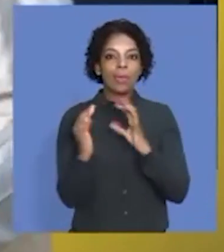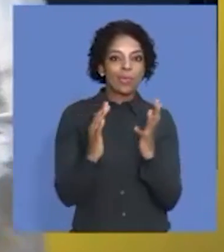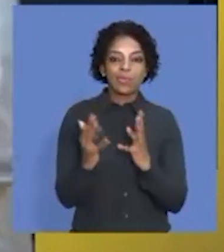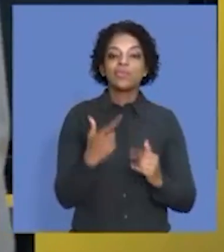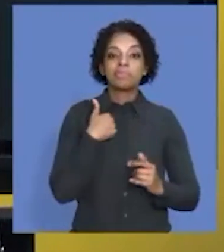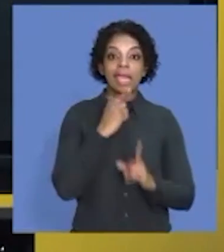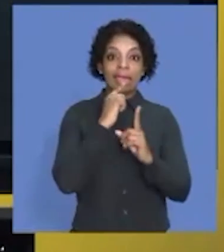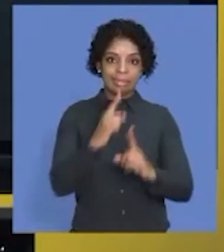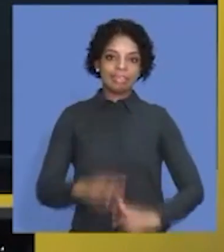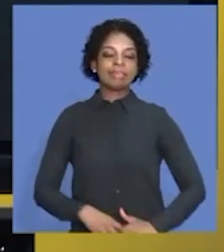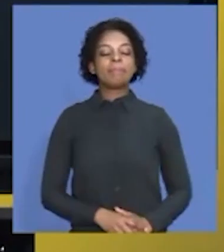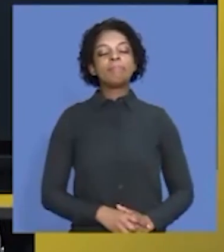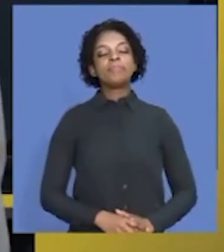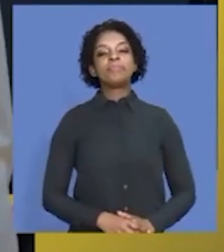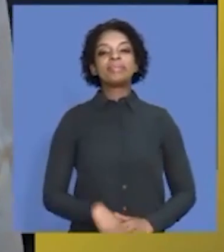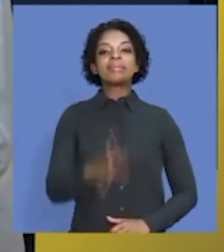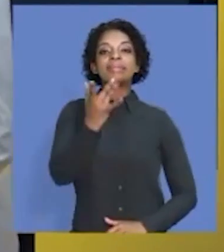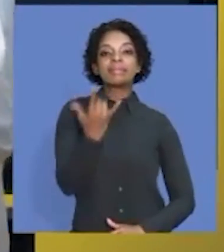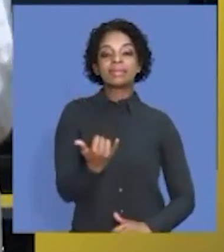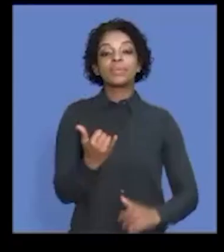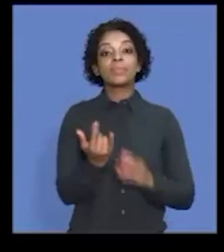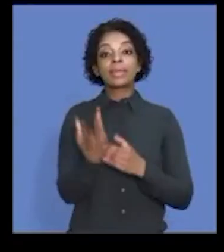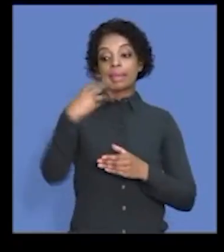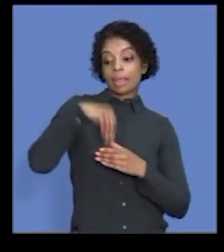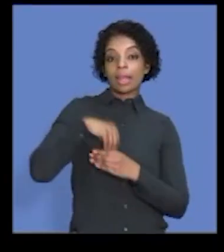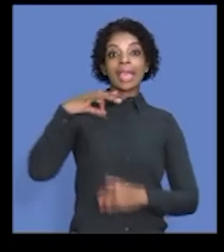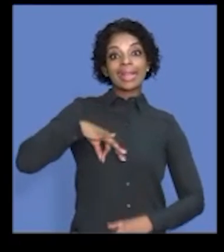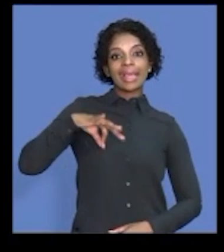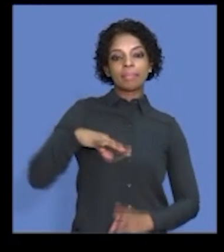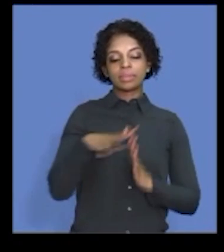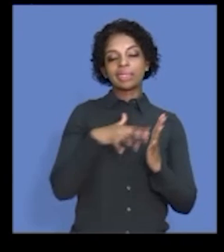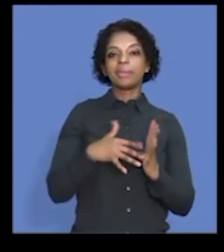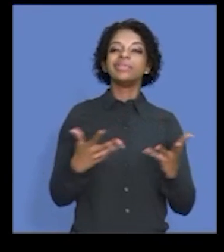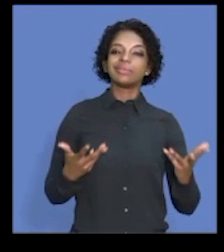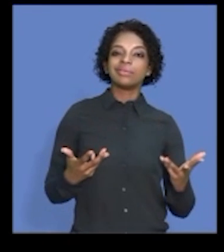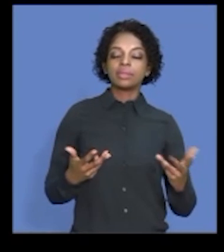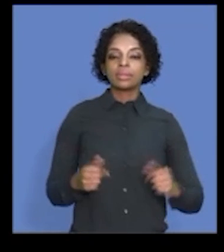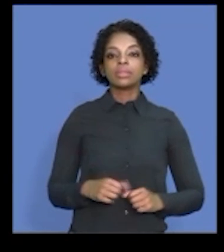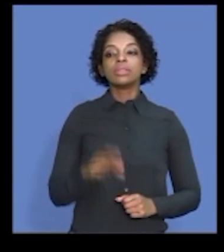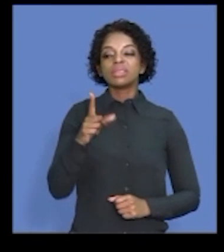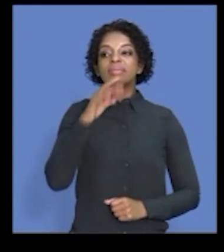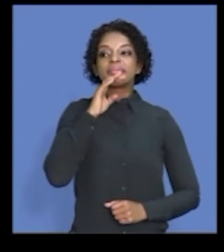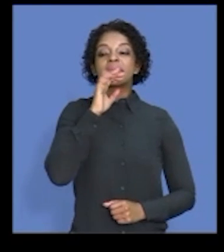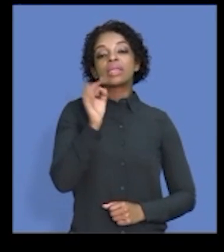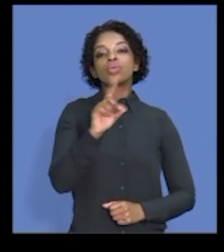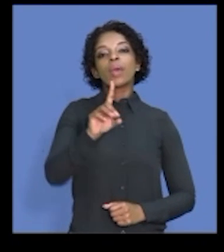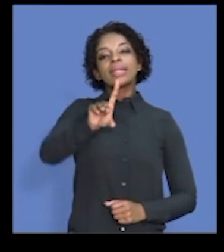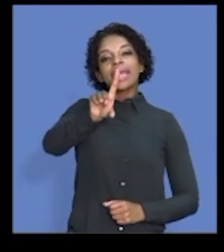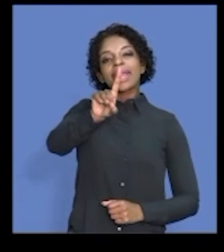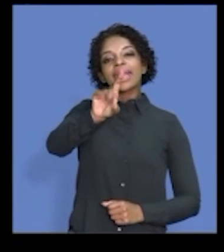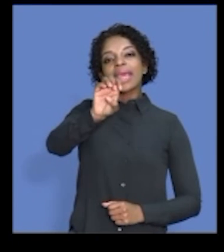income statement. When you're working with your income statement, the fact that you have identified it as deferred